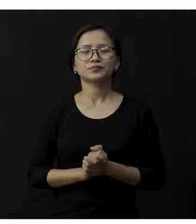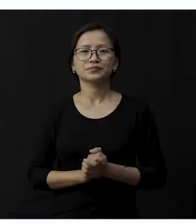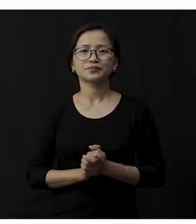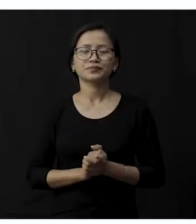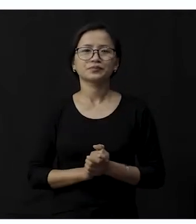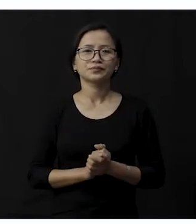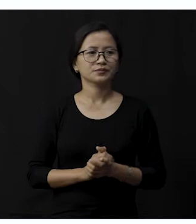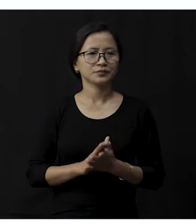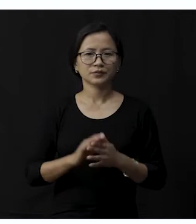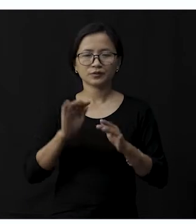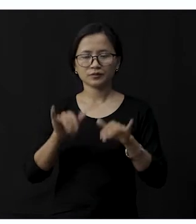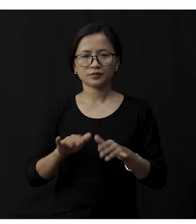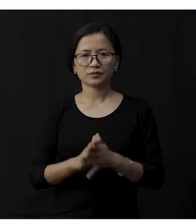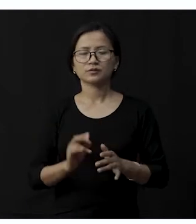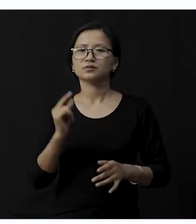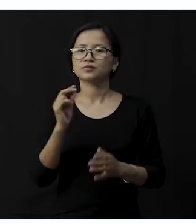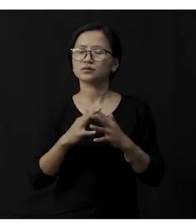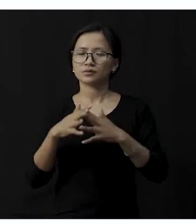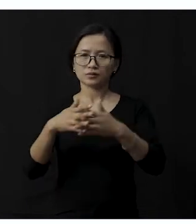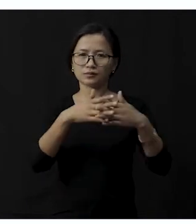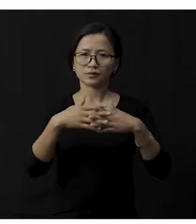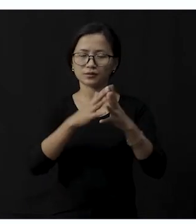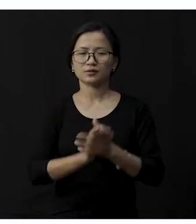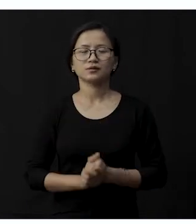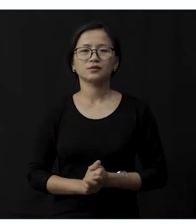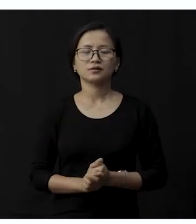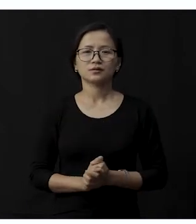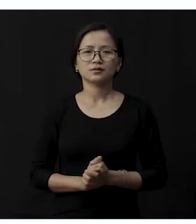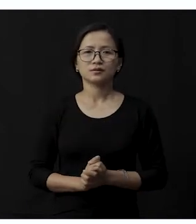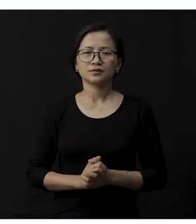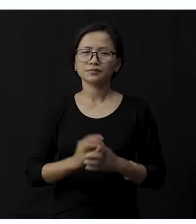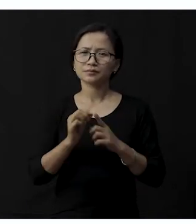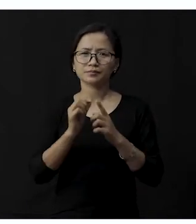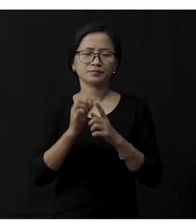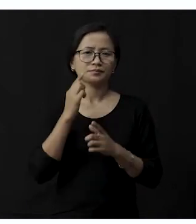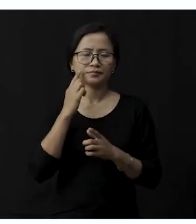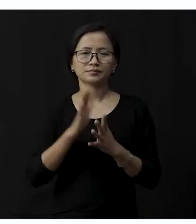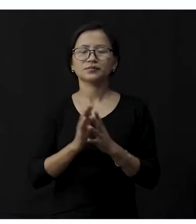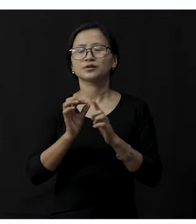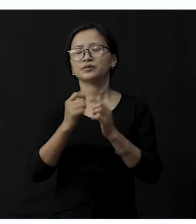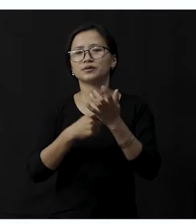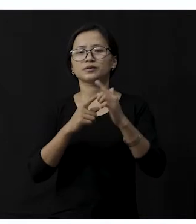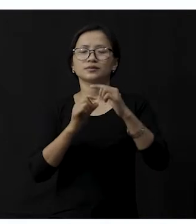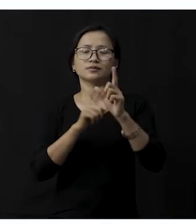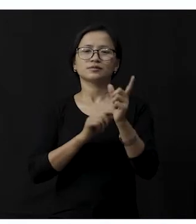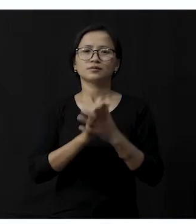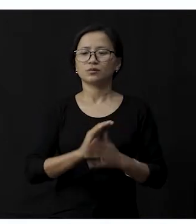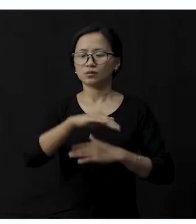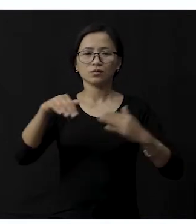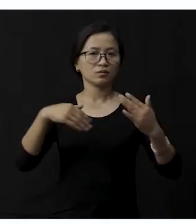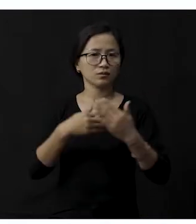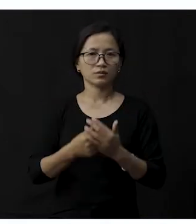in the United States of America. And instead of Preeti that we call in India, all of them, all